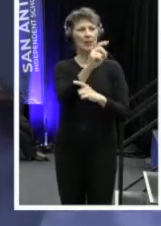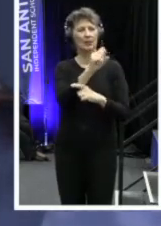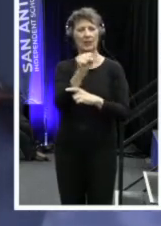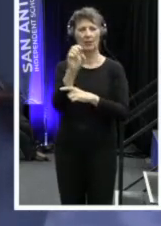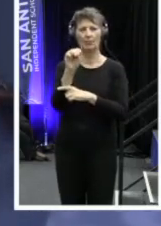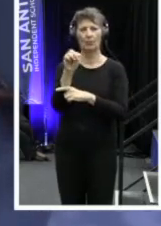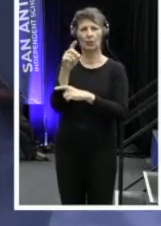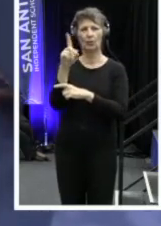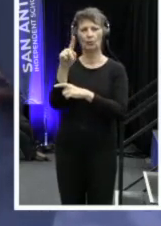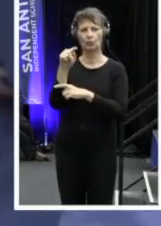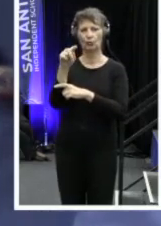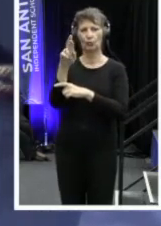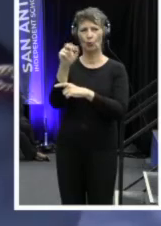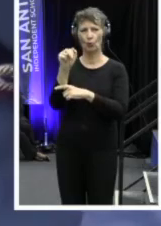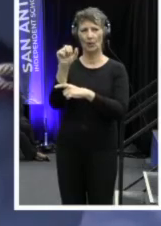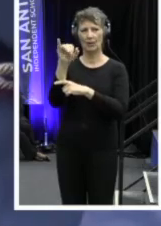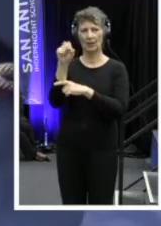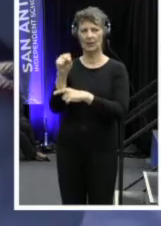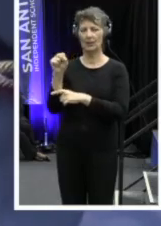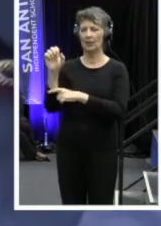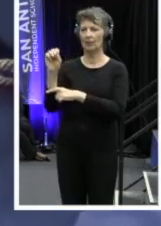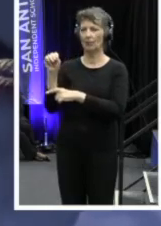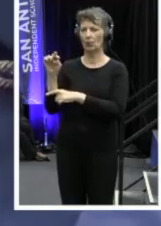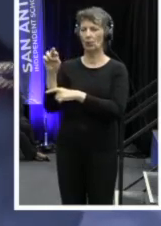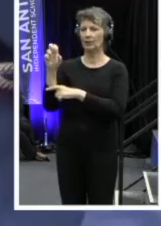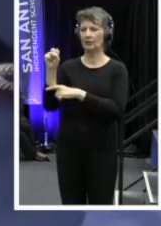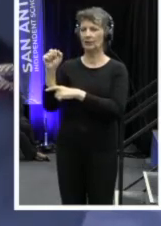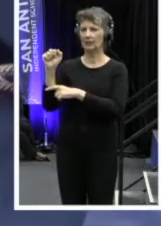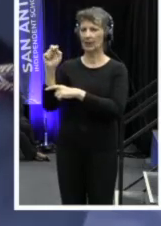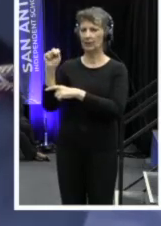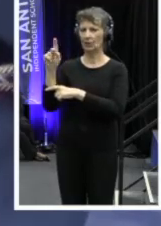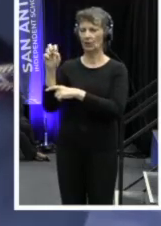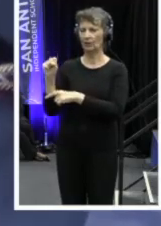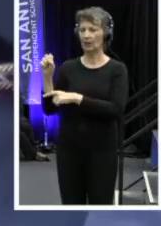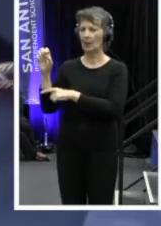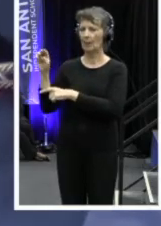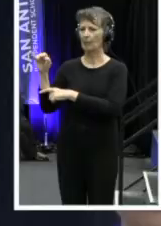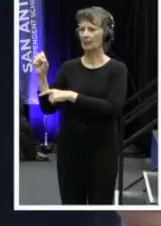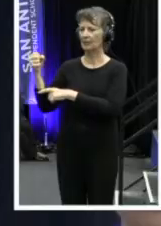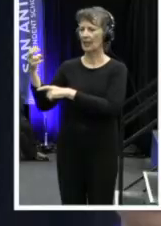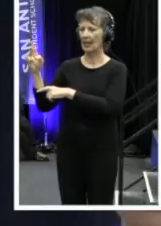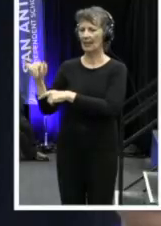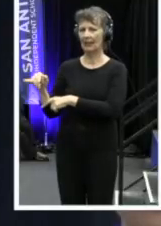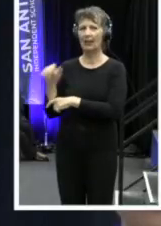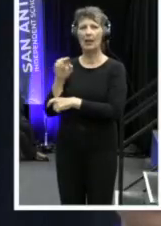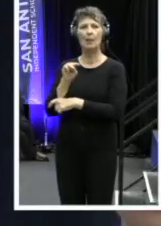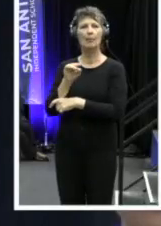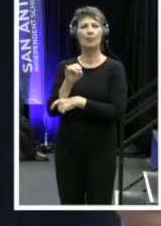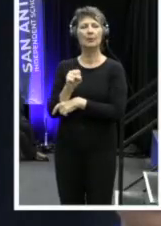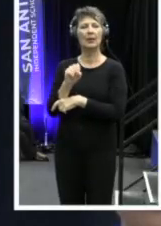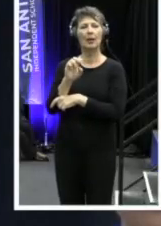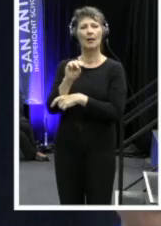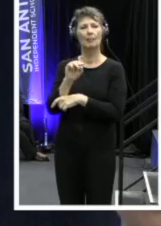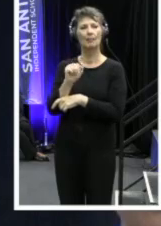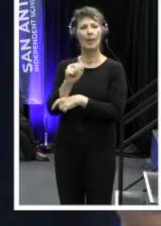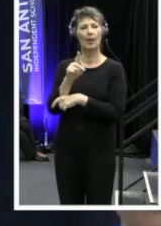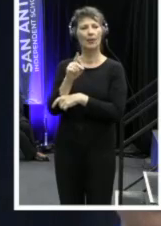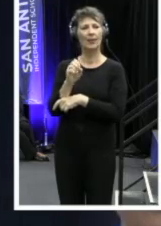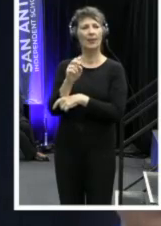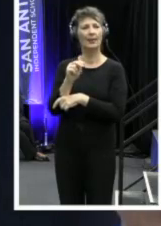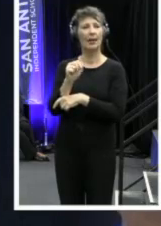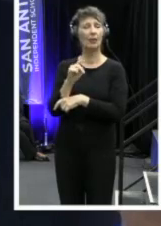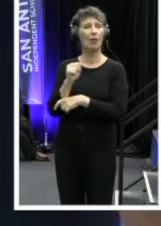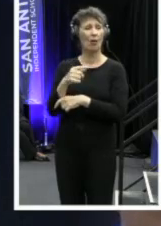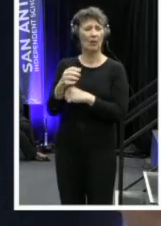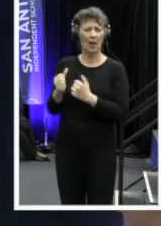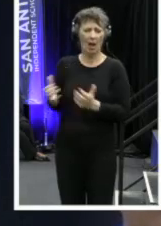Trasas, Mr. Sandoval, Ms. Santos, Ms. Hanley, and Ms. Maldonado, as they have all pushed me to